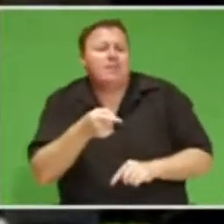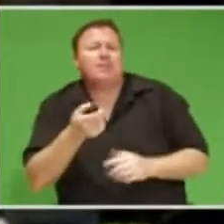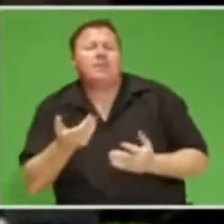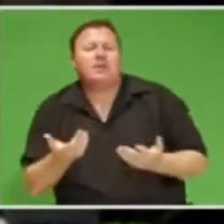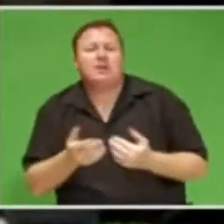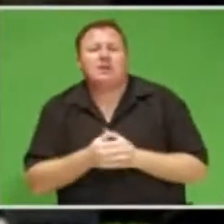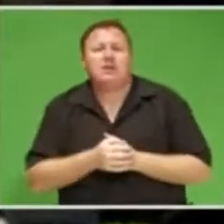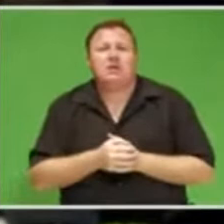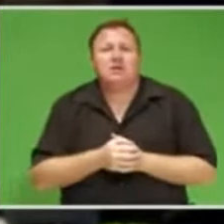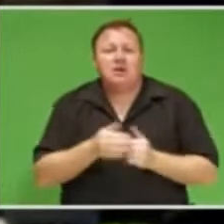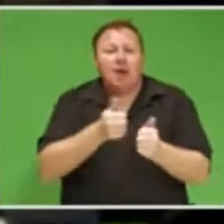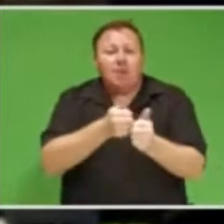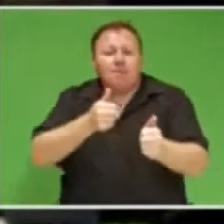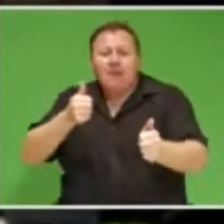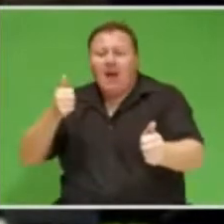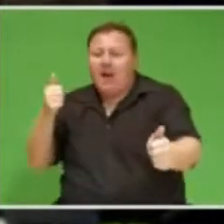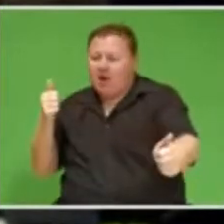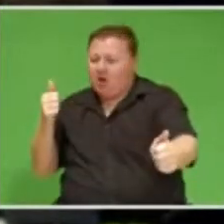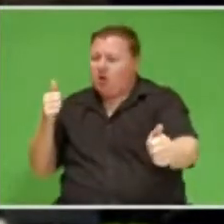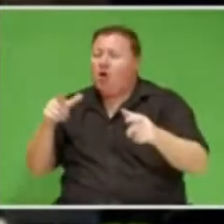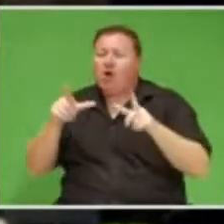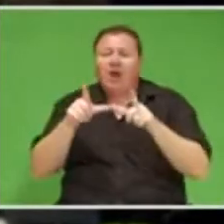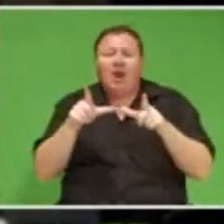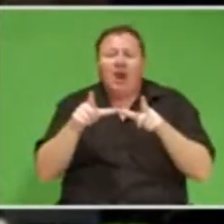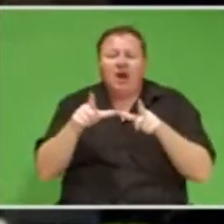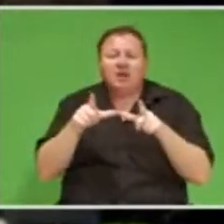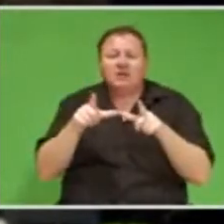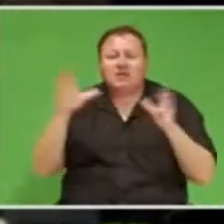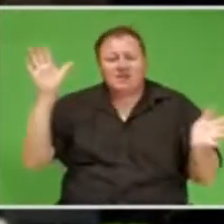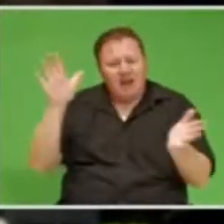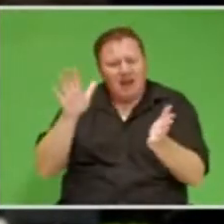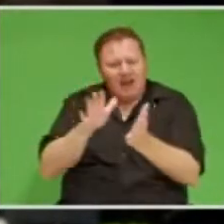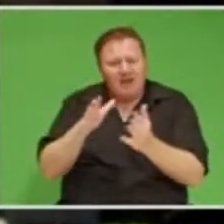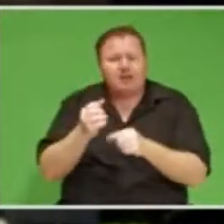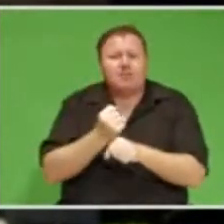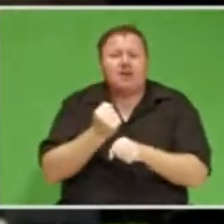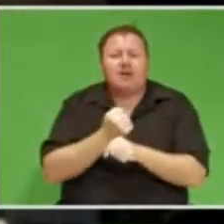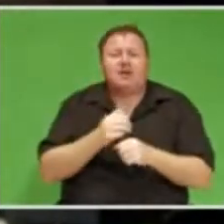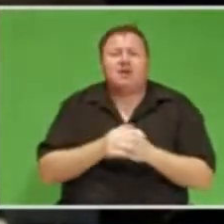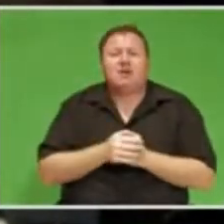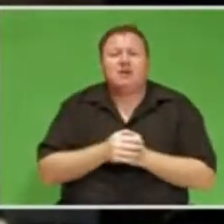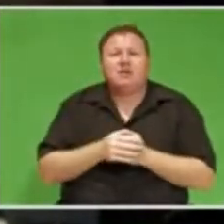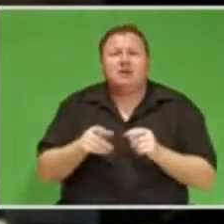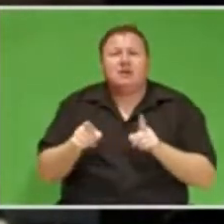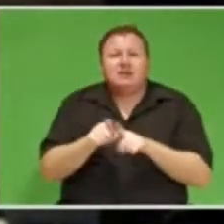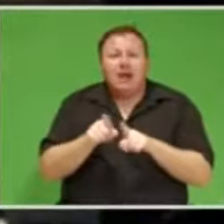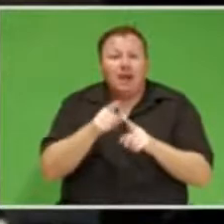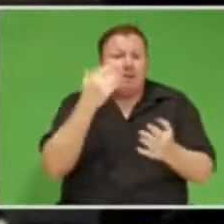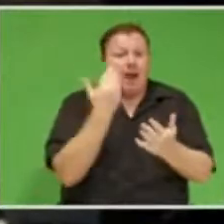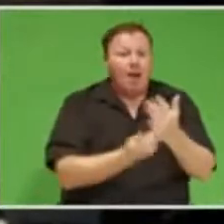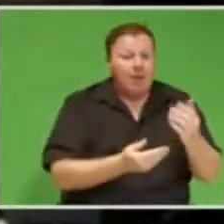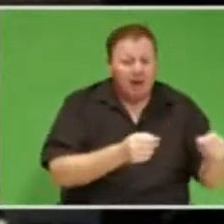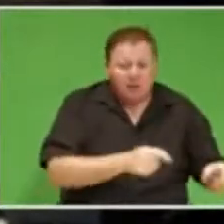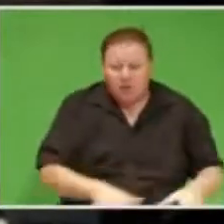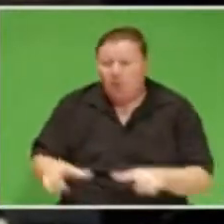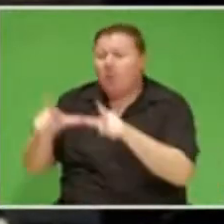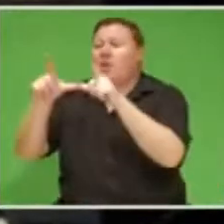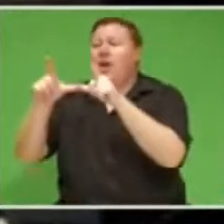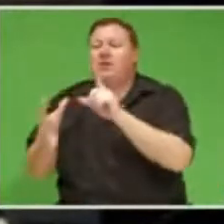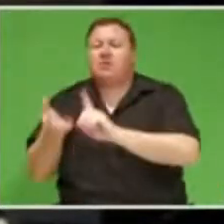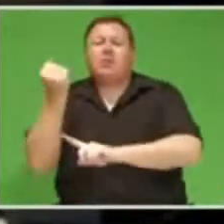backlog of water use licenses and reduced the turnaround time for applications to 90